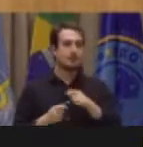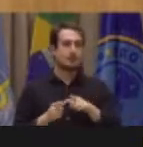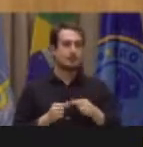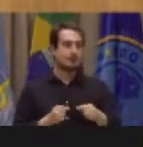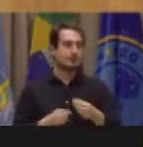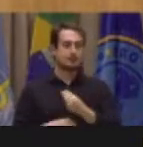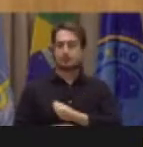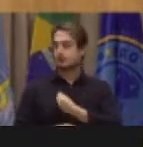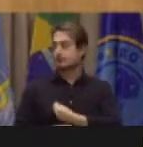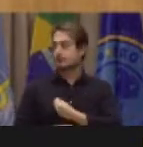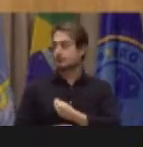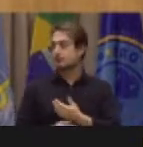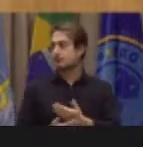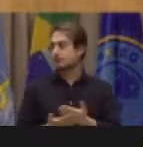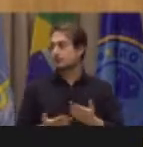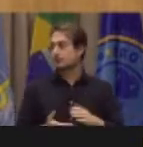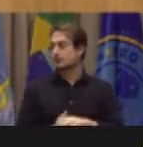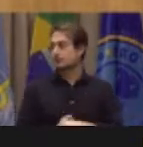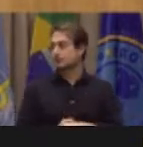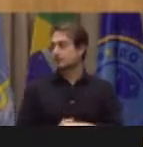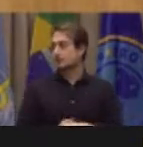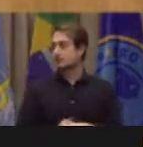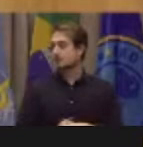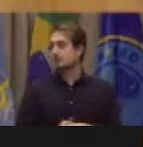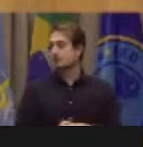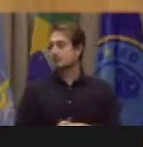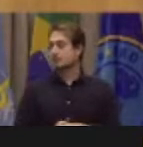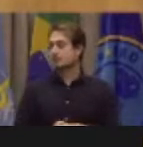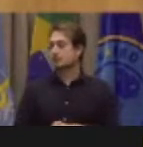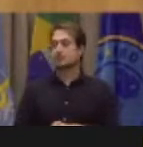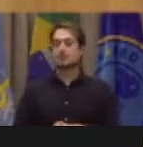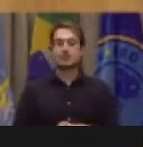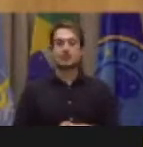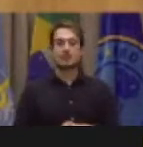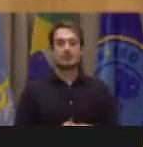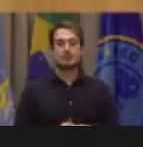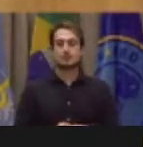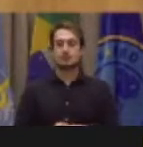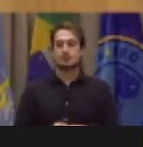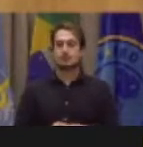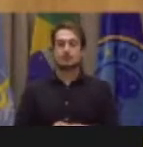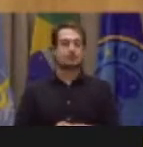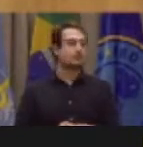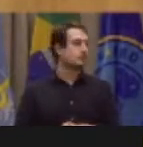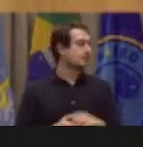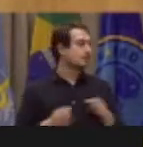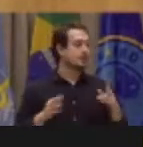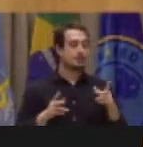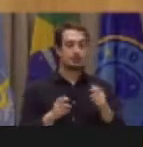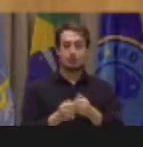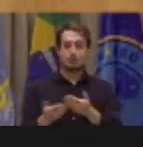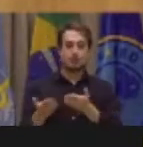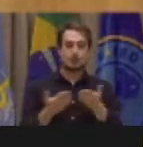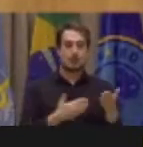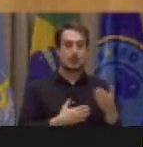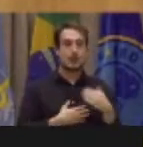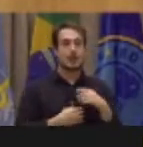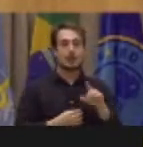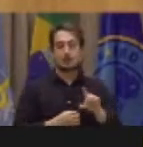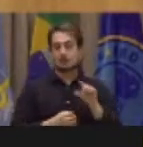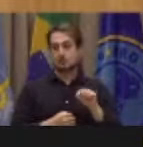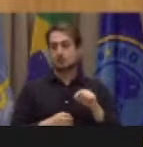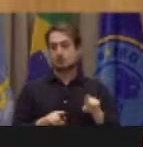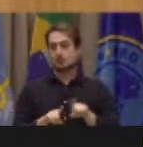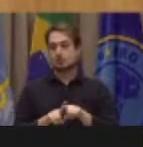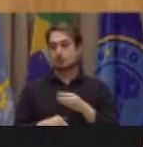unfortunately couldn't be here with us for limitation. We were not able to have all, so